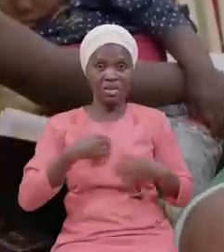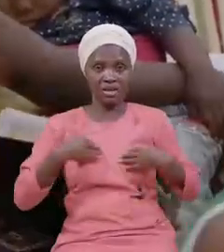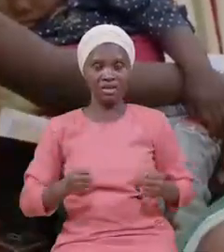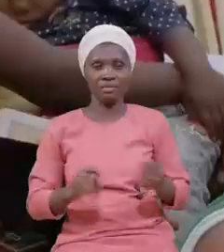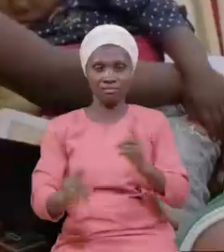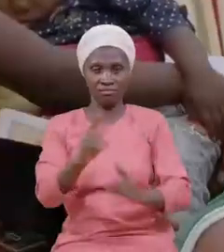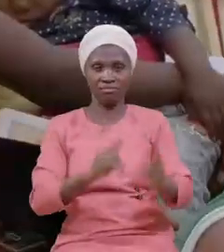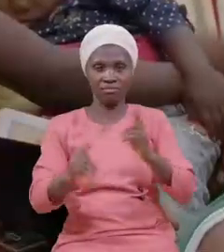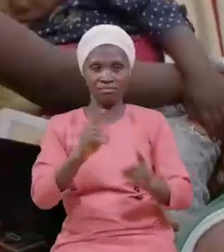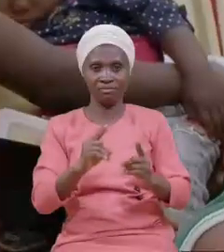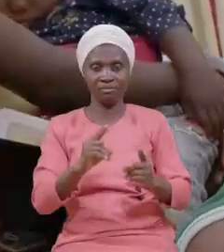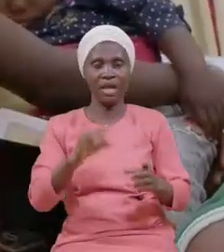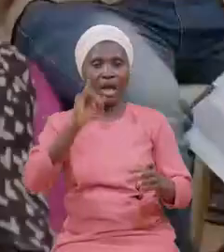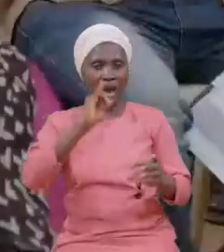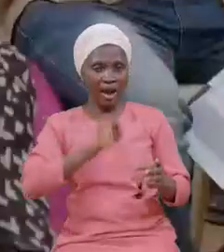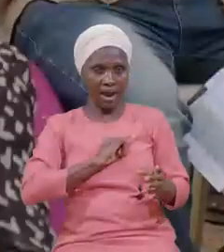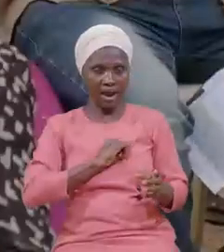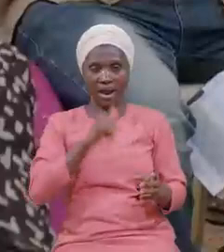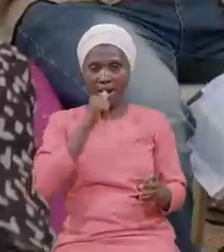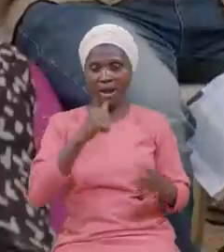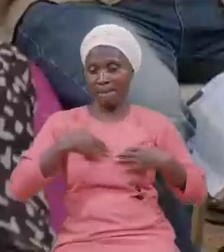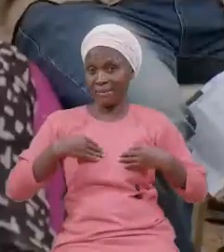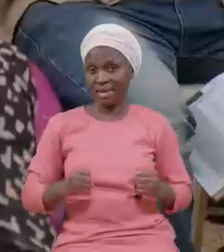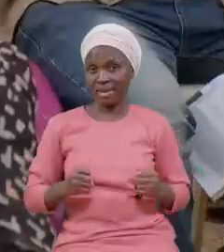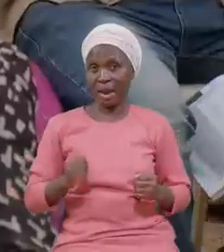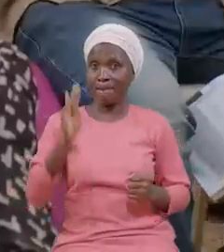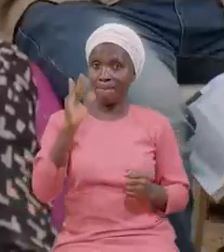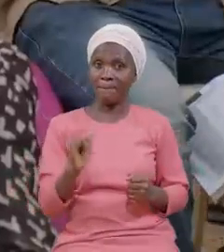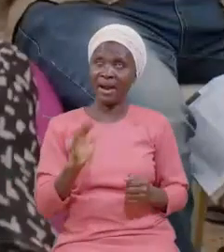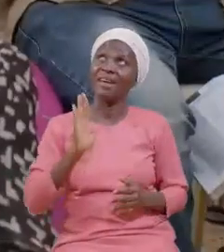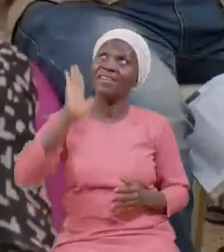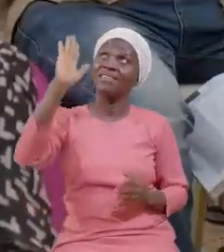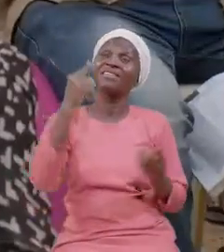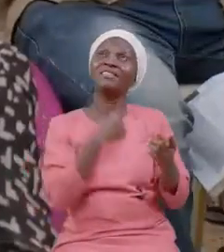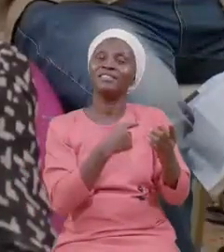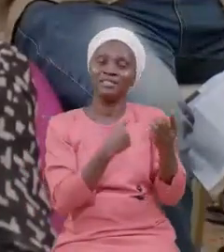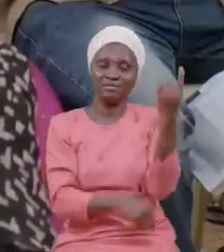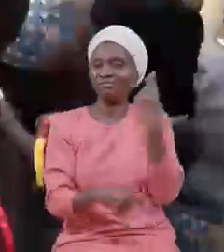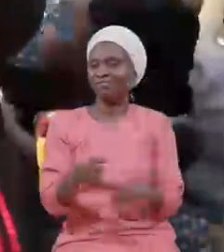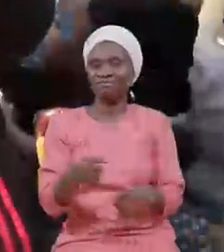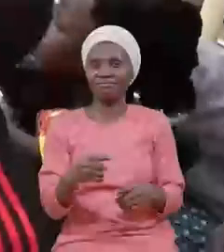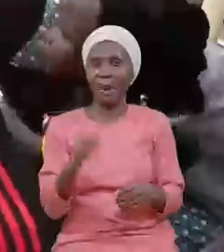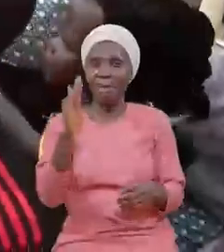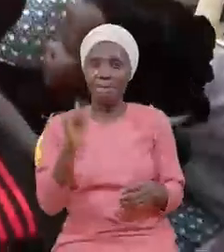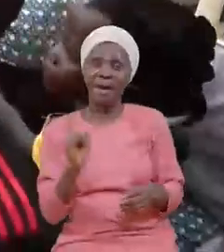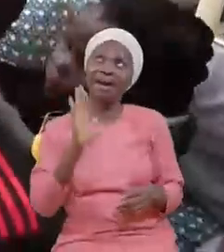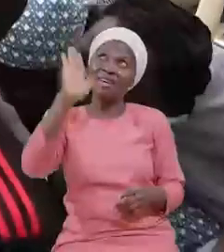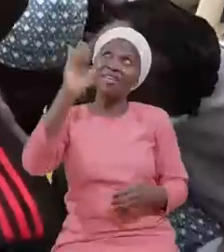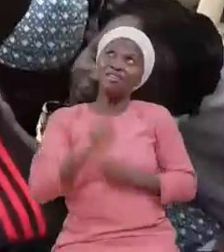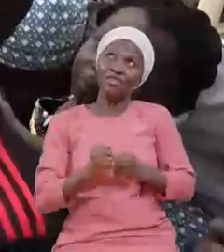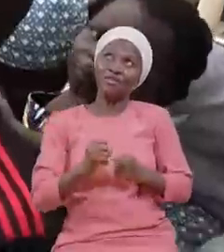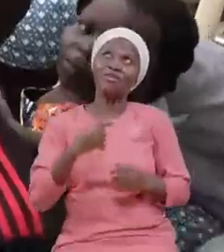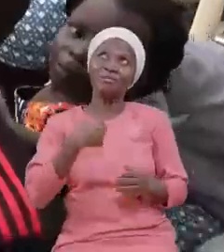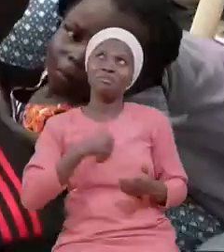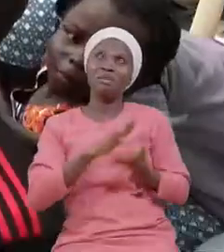By his stripes, I am healed. By his suffering, I am healed. By his